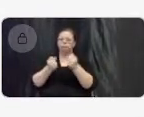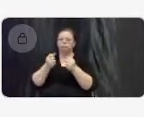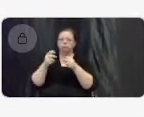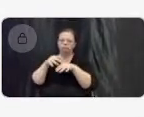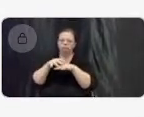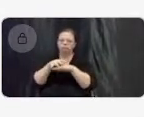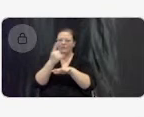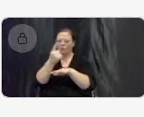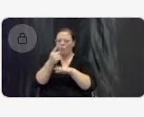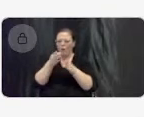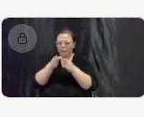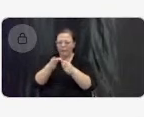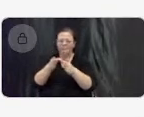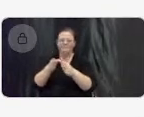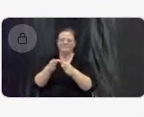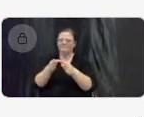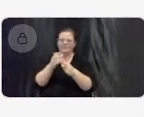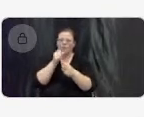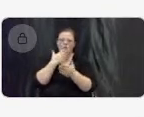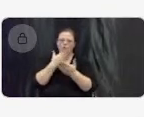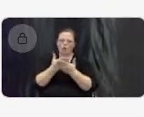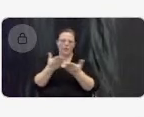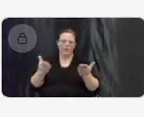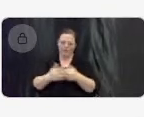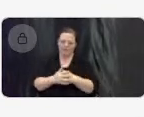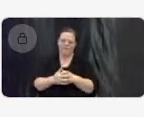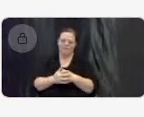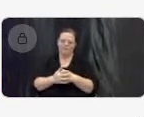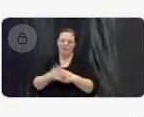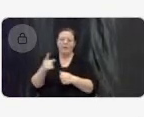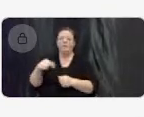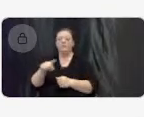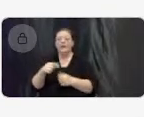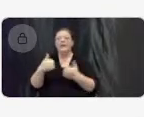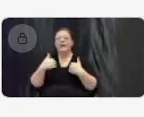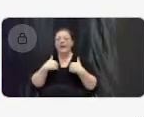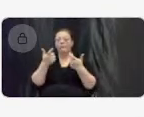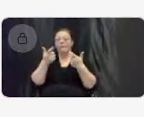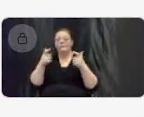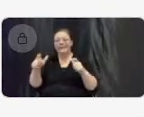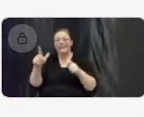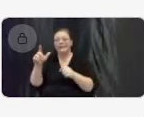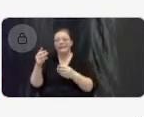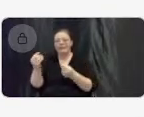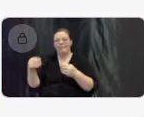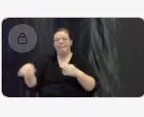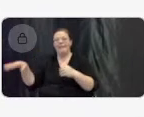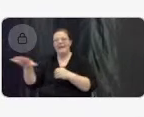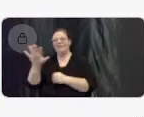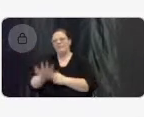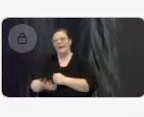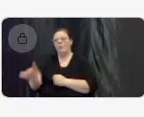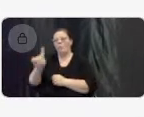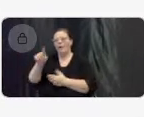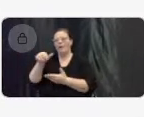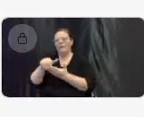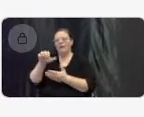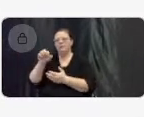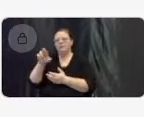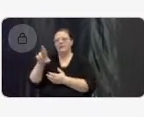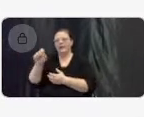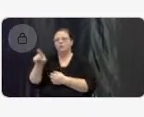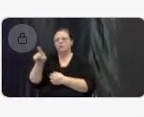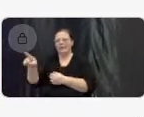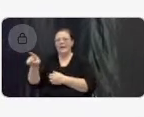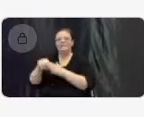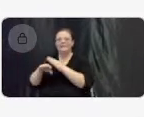single entrance neighborhood was not a good thing. They do have a large tract of land. It is approximately 1,000 acres. They have access to